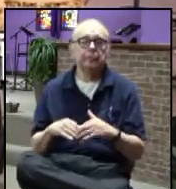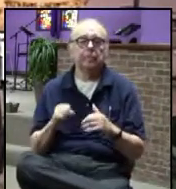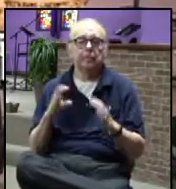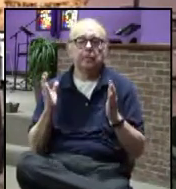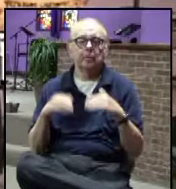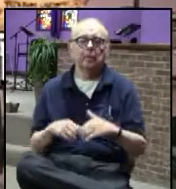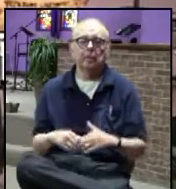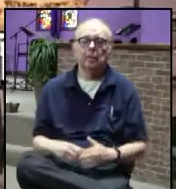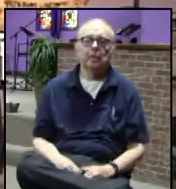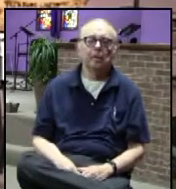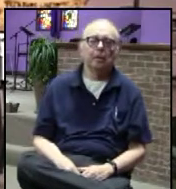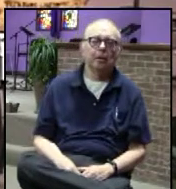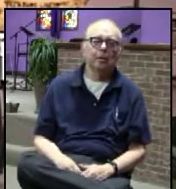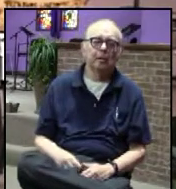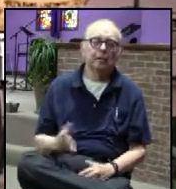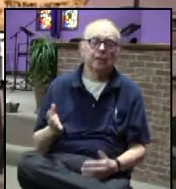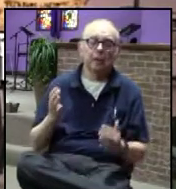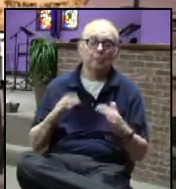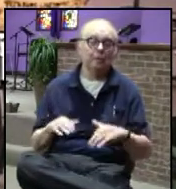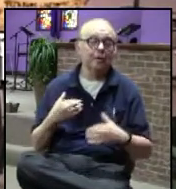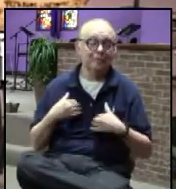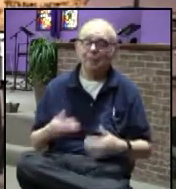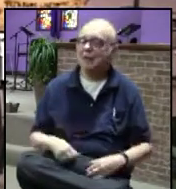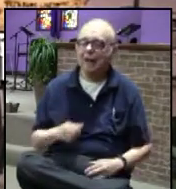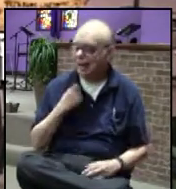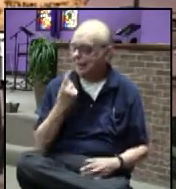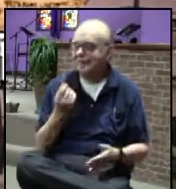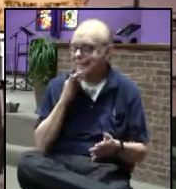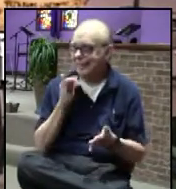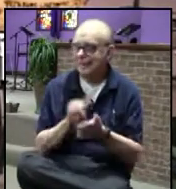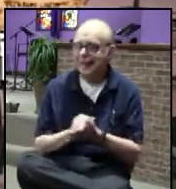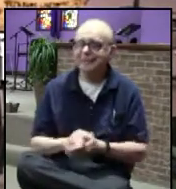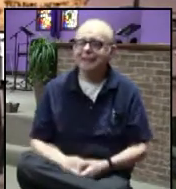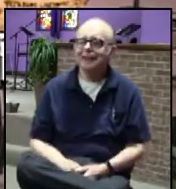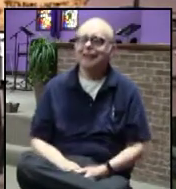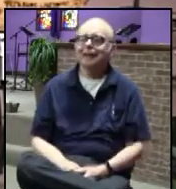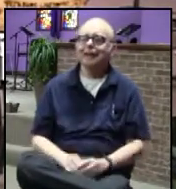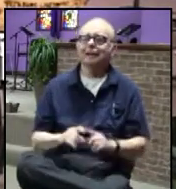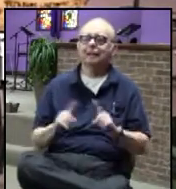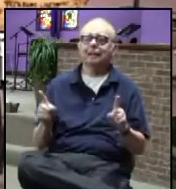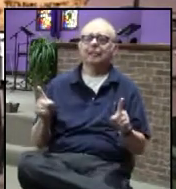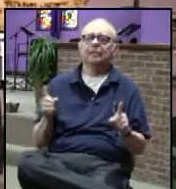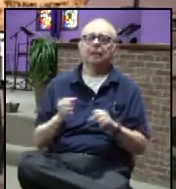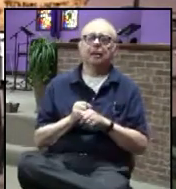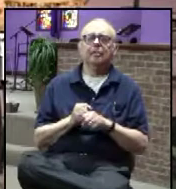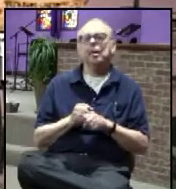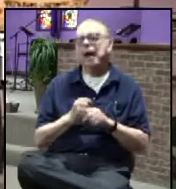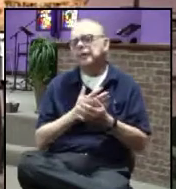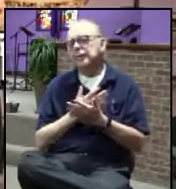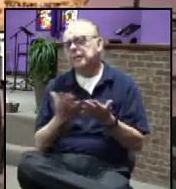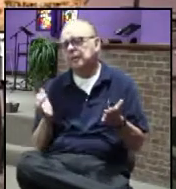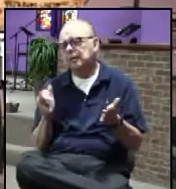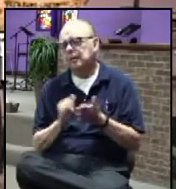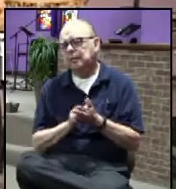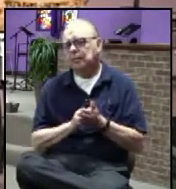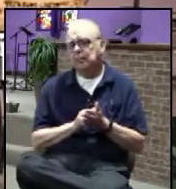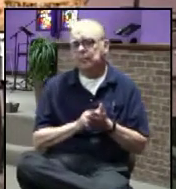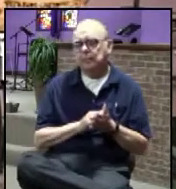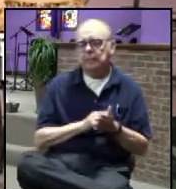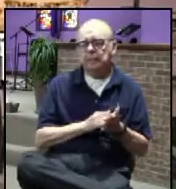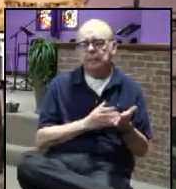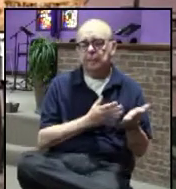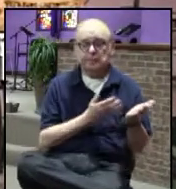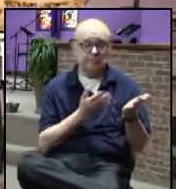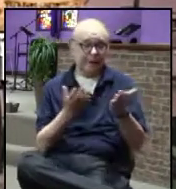I would say an old broken down body, but you don't want to get rid of that. But you got certain things that they break down.